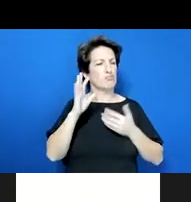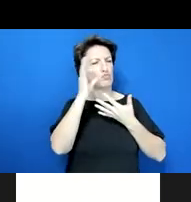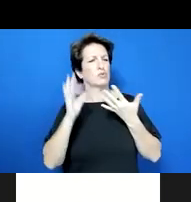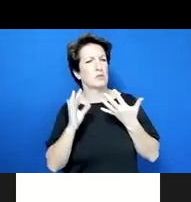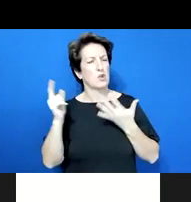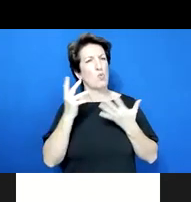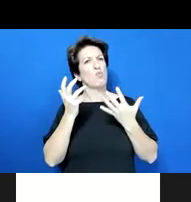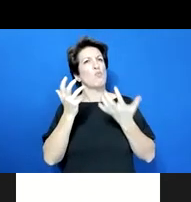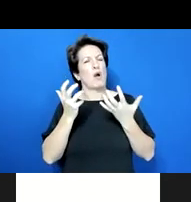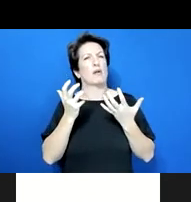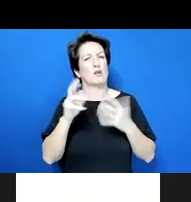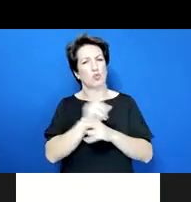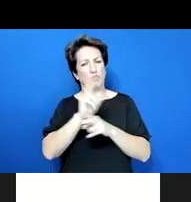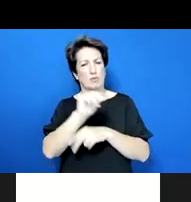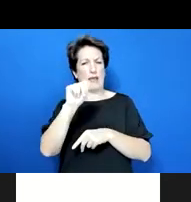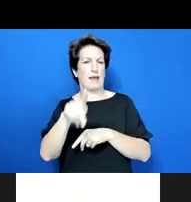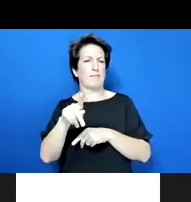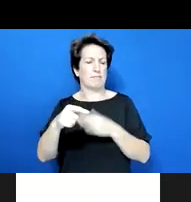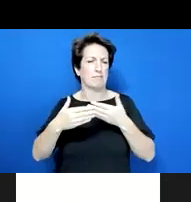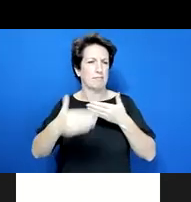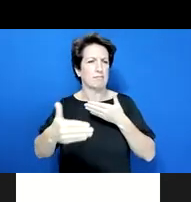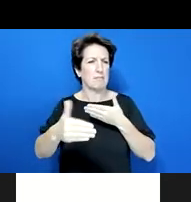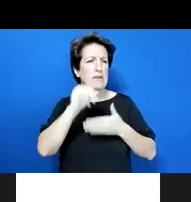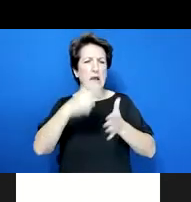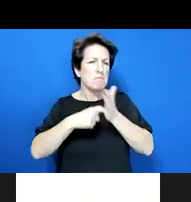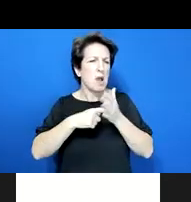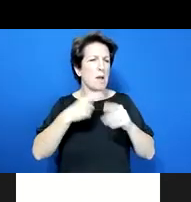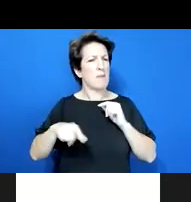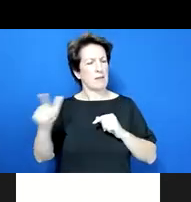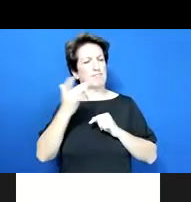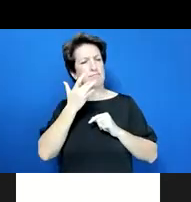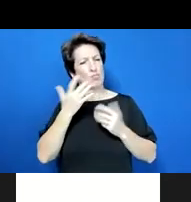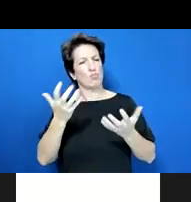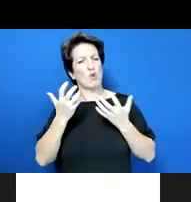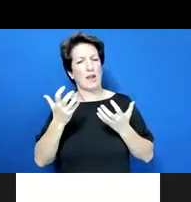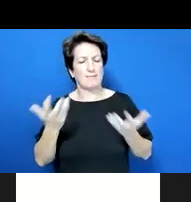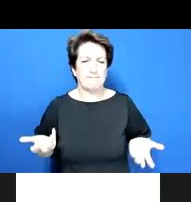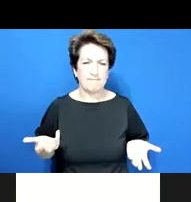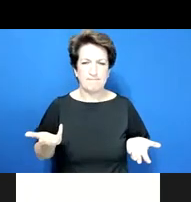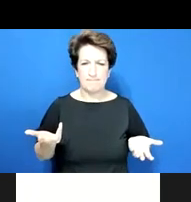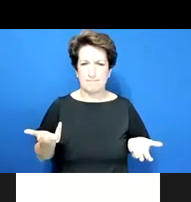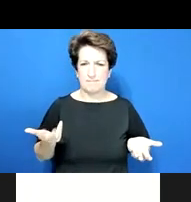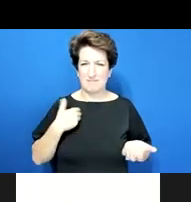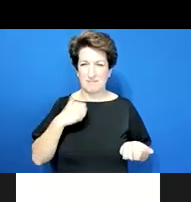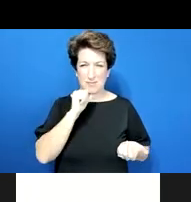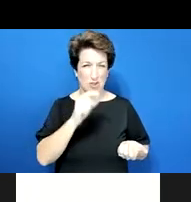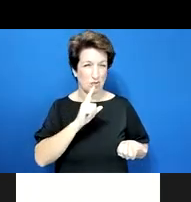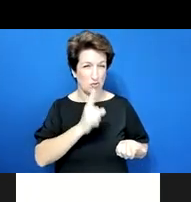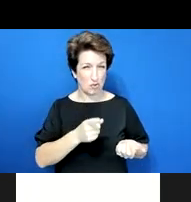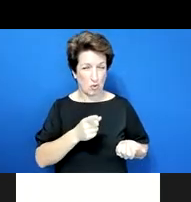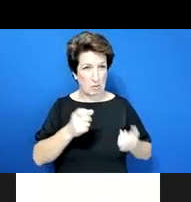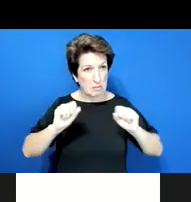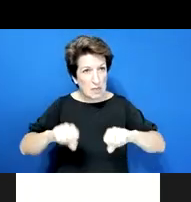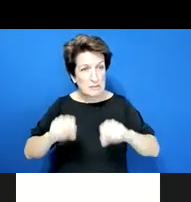use the app as part of doing that when they didn't have to. And I'm not even certain whether that is something that would be